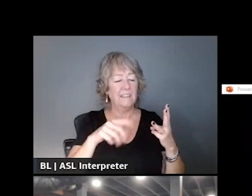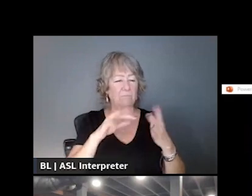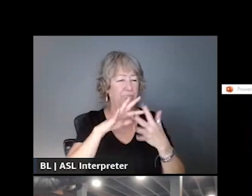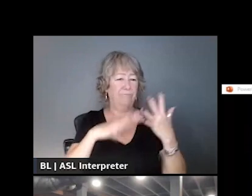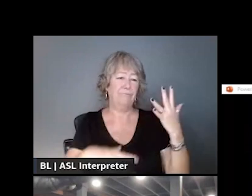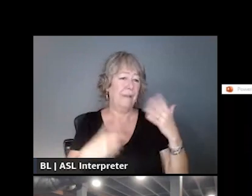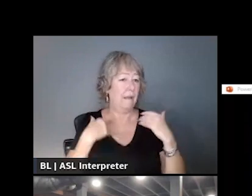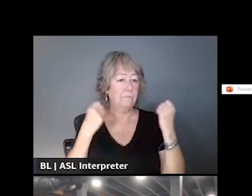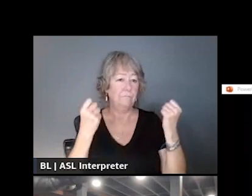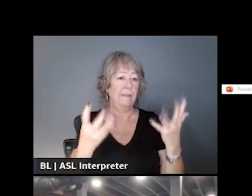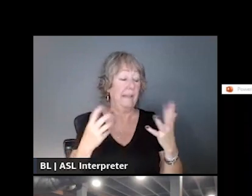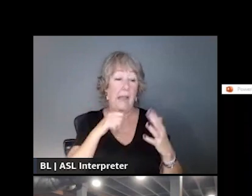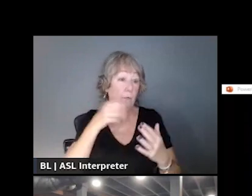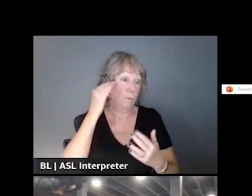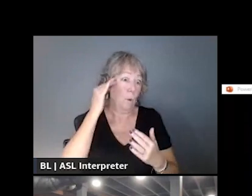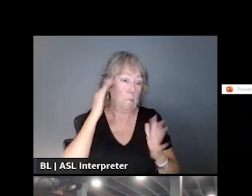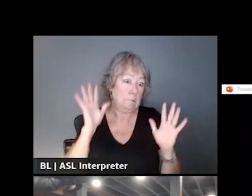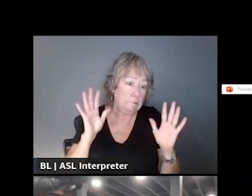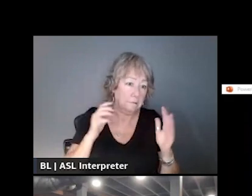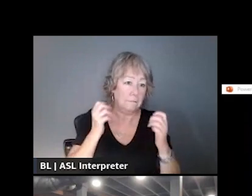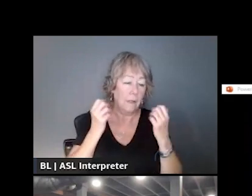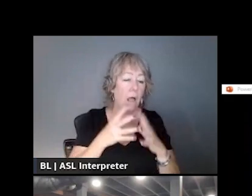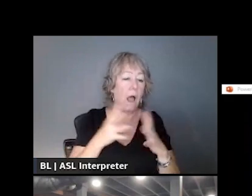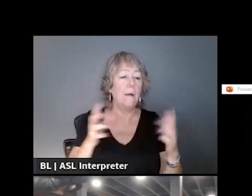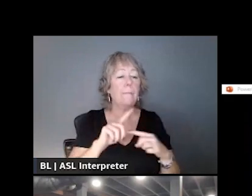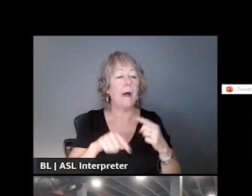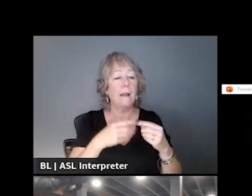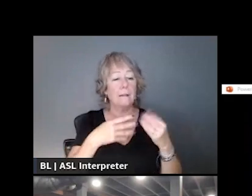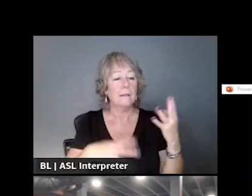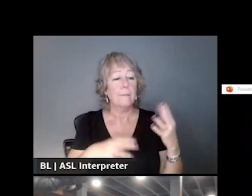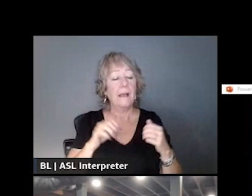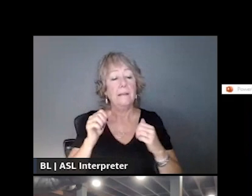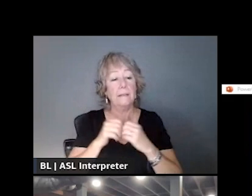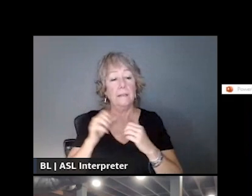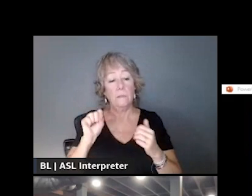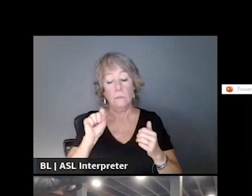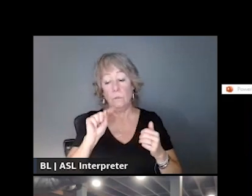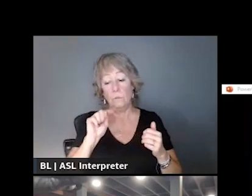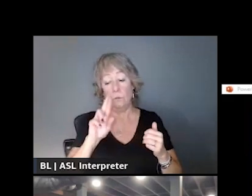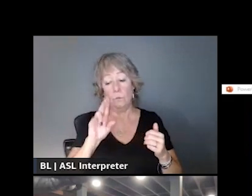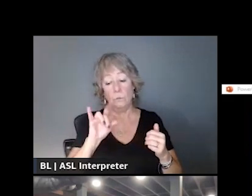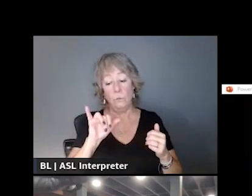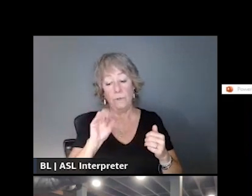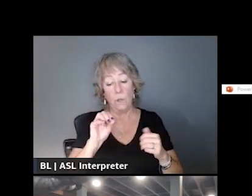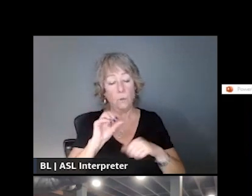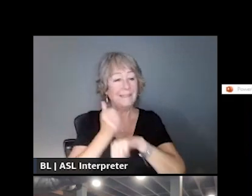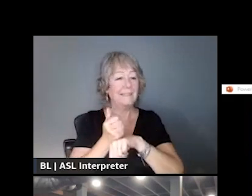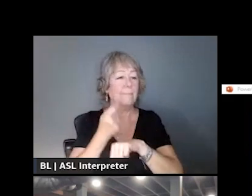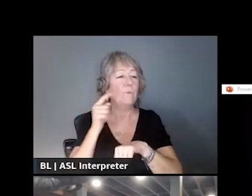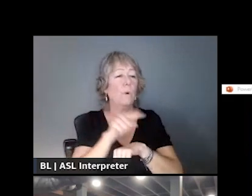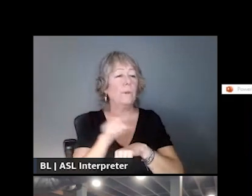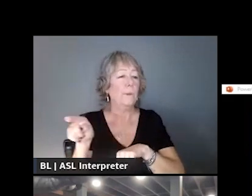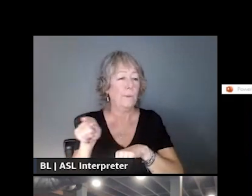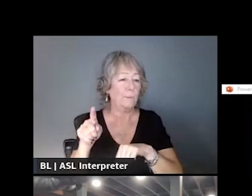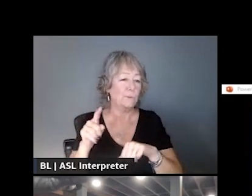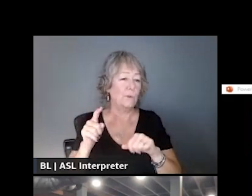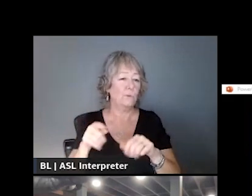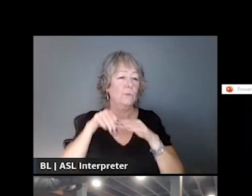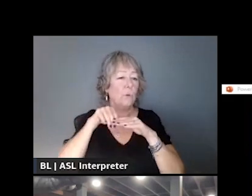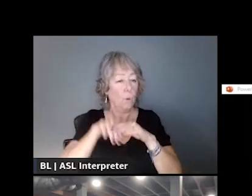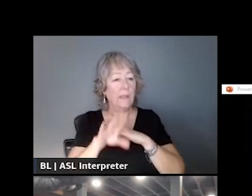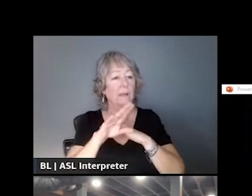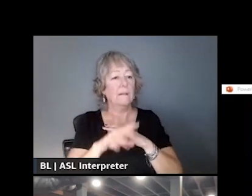things I don't know necessarily about. You know, Studio sets a lot of this stuff up for you, right? So you just go spin up a